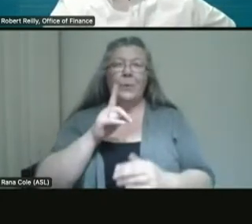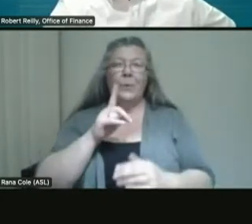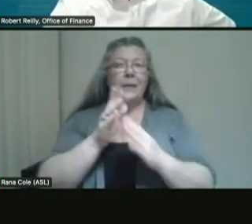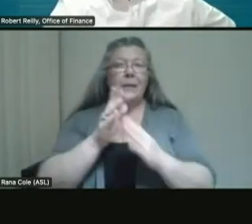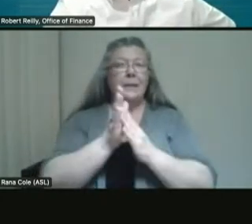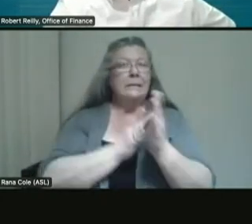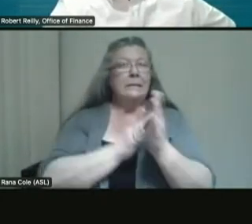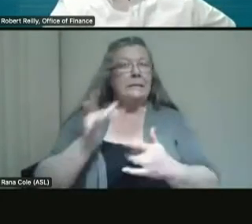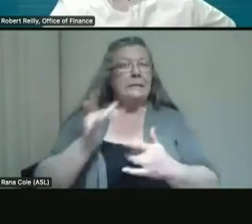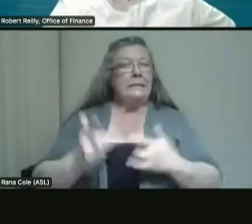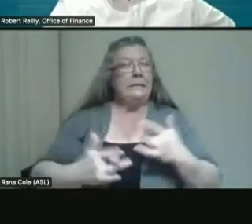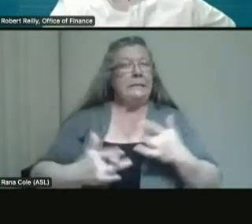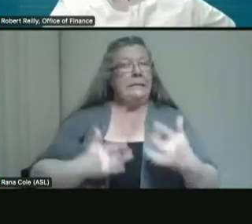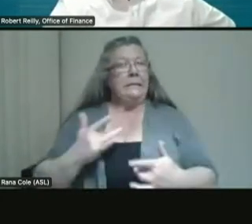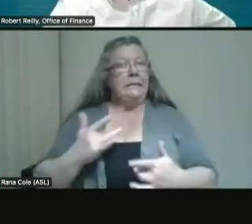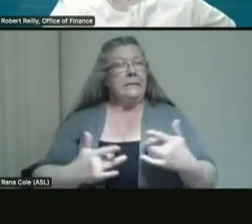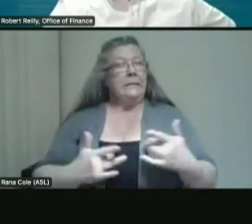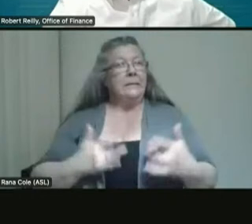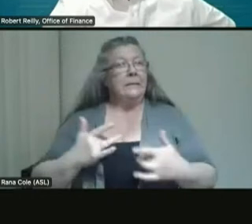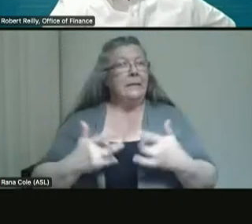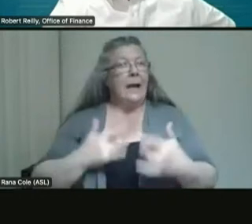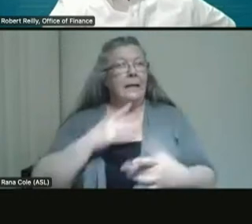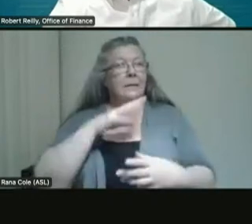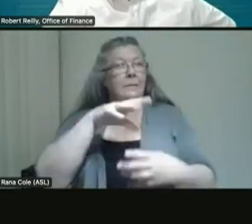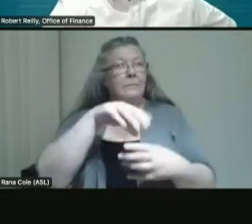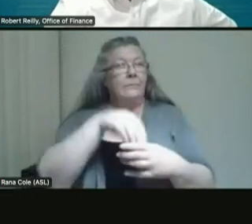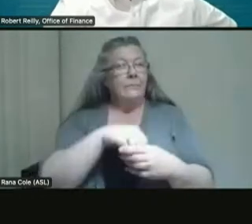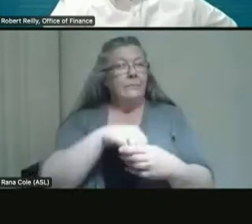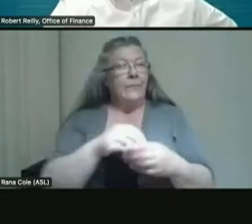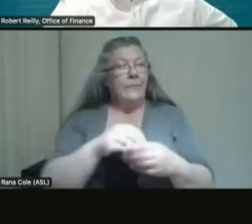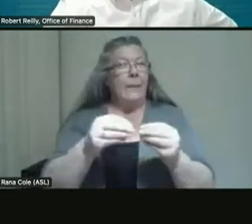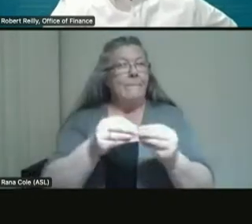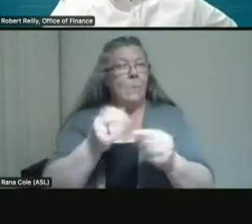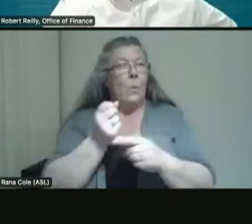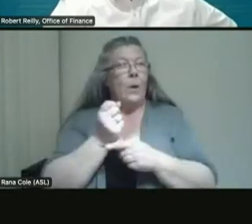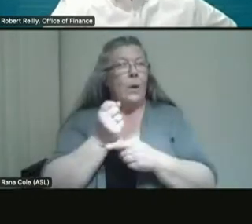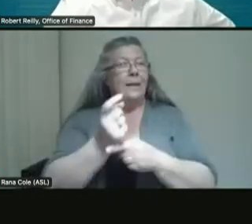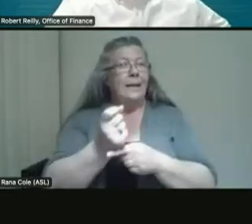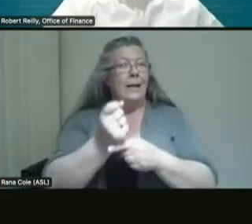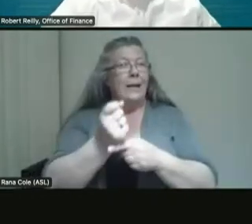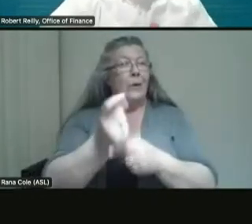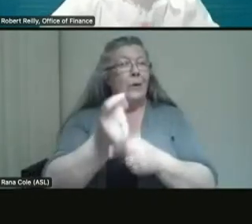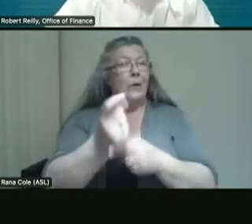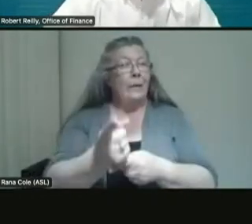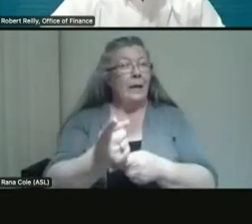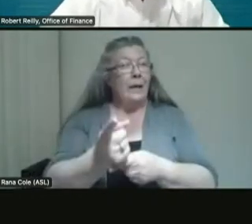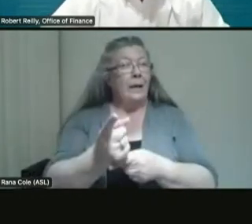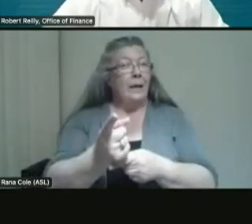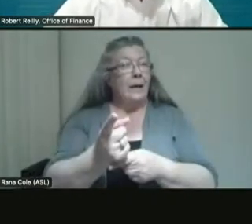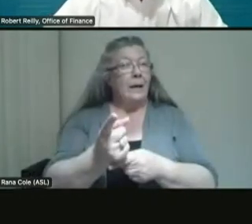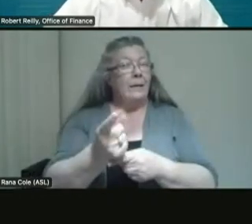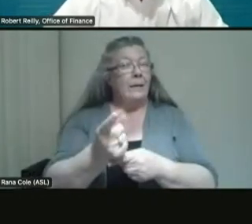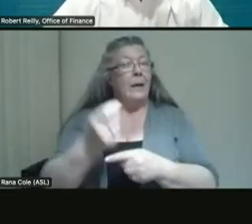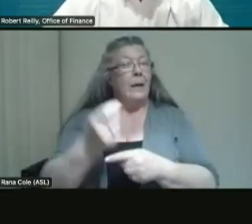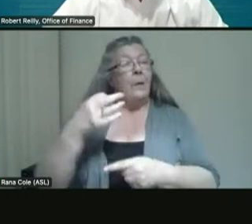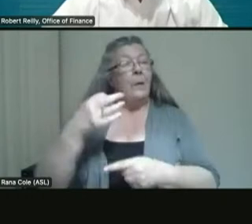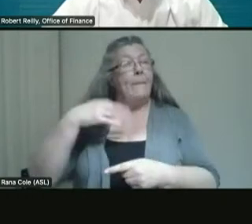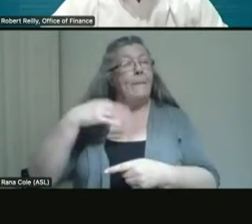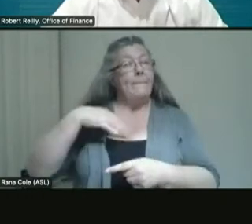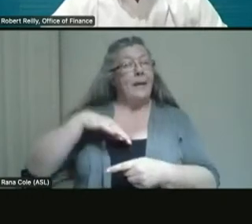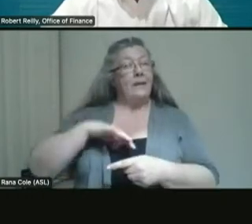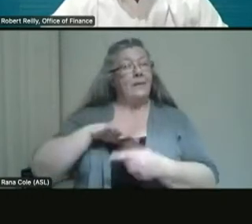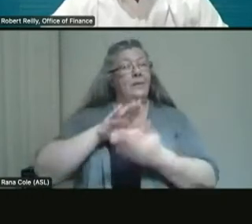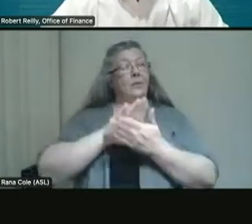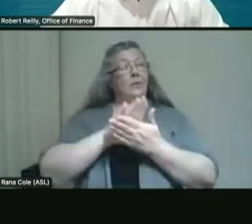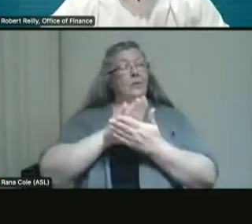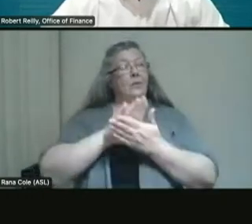each and every year that will benefit not only our school system, but overall just Montgomery County and the rest of the world. So